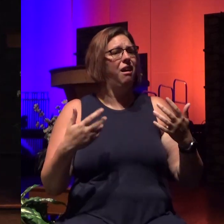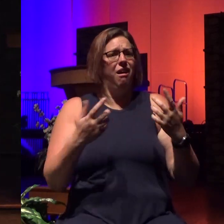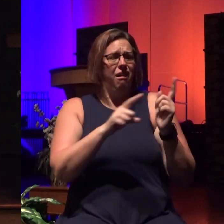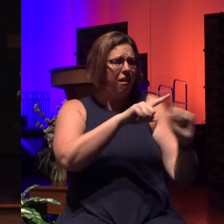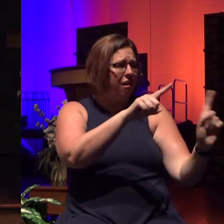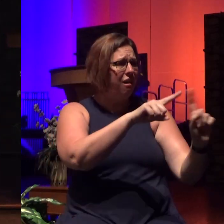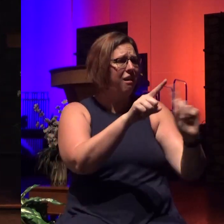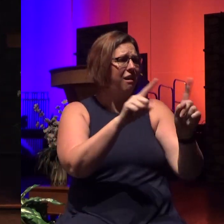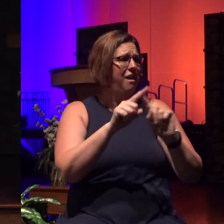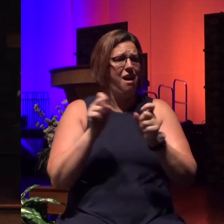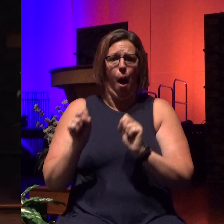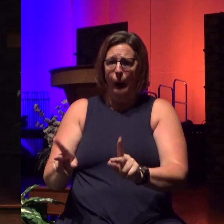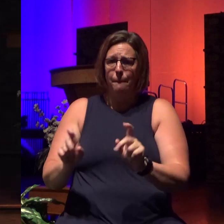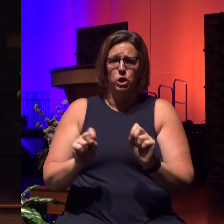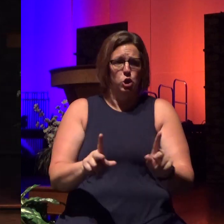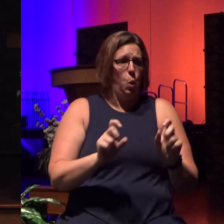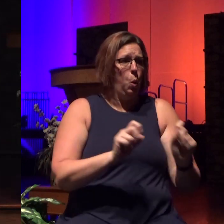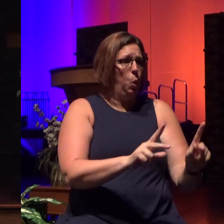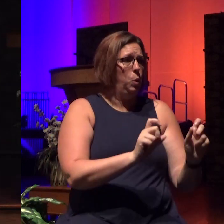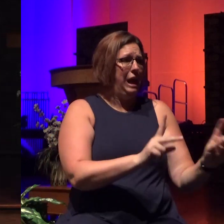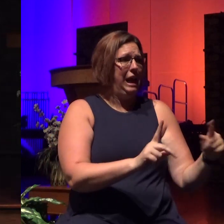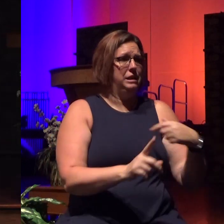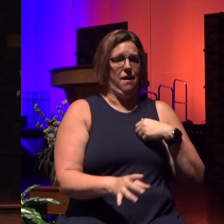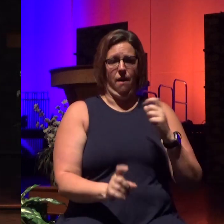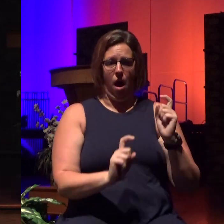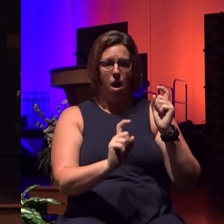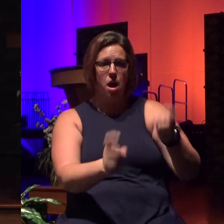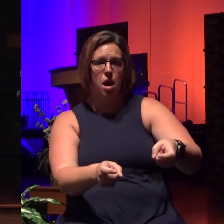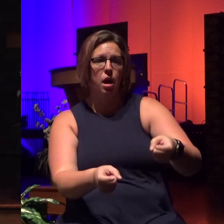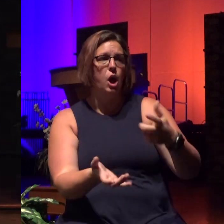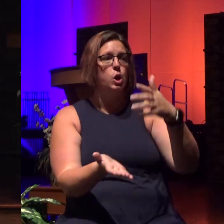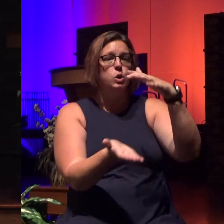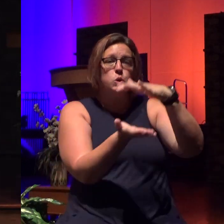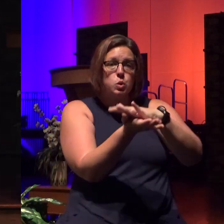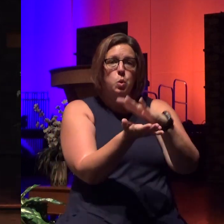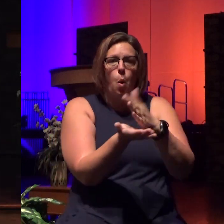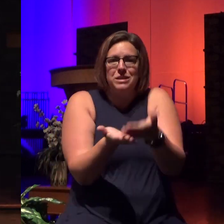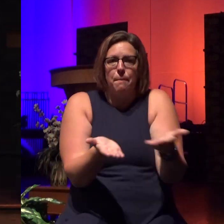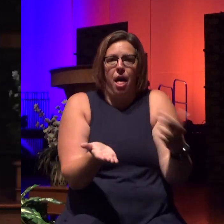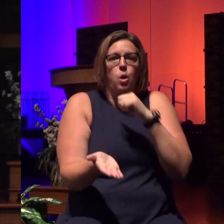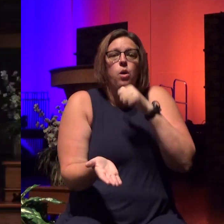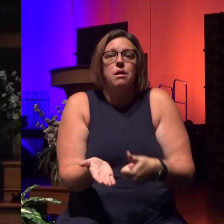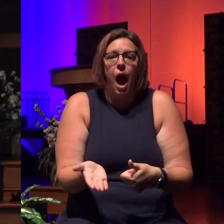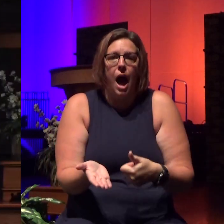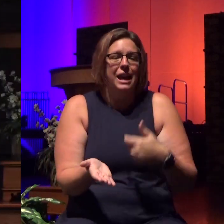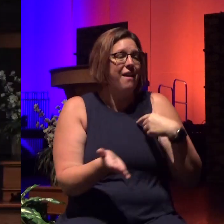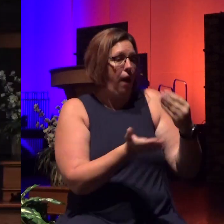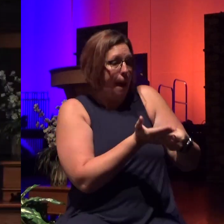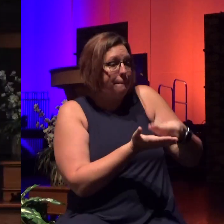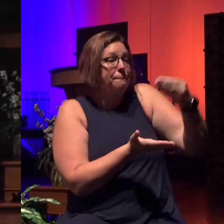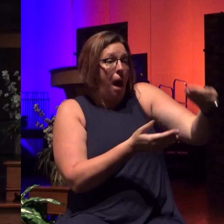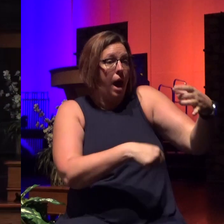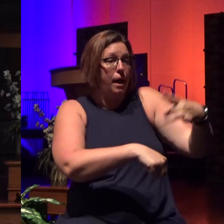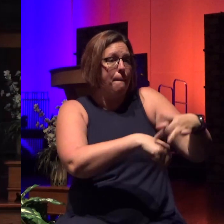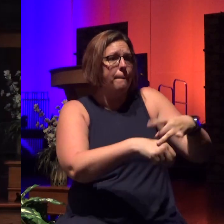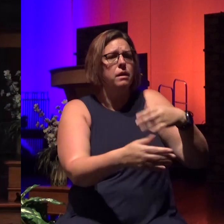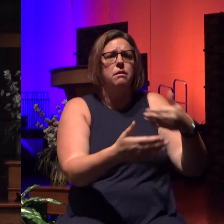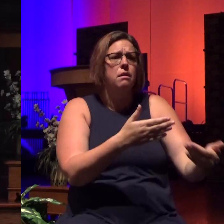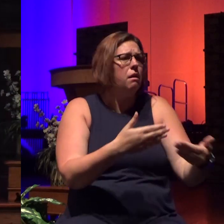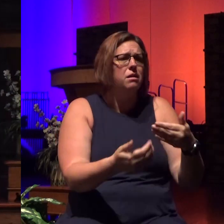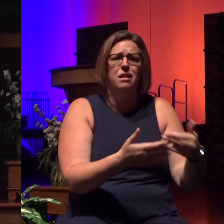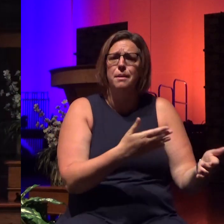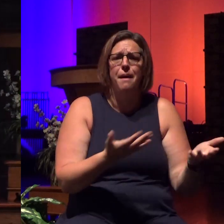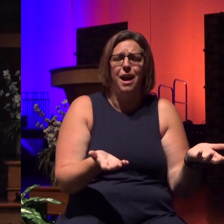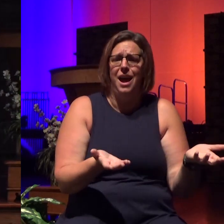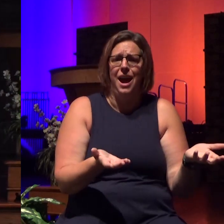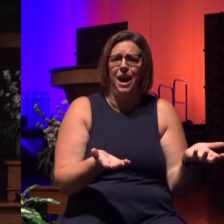opportunities, whether I ever donate a school supply or not, whether I ever buy buy a pumpkin or not, all of us are